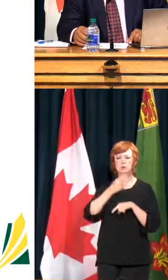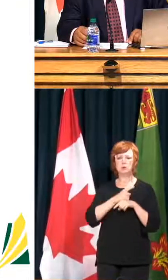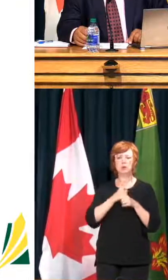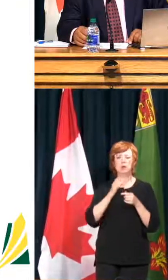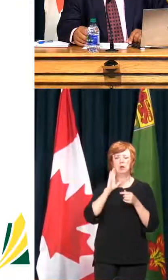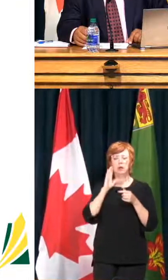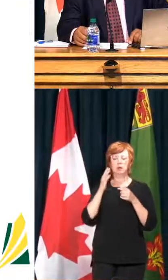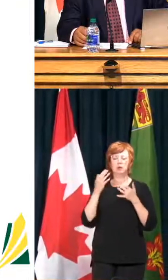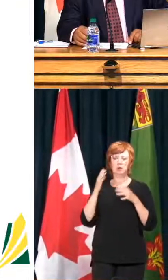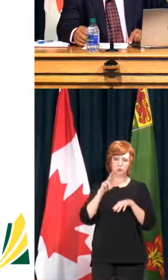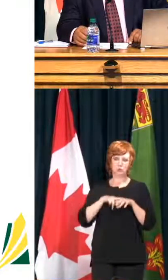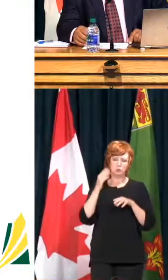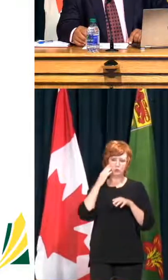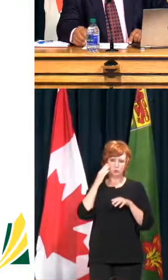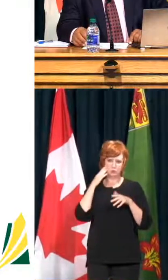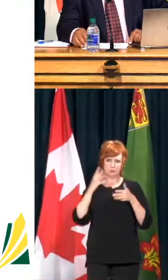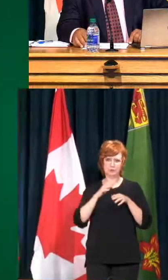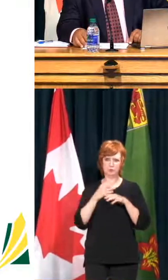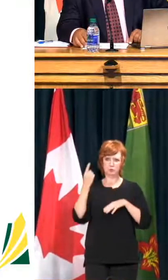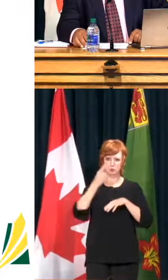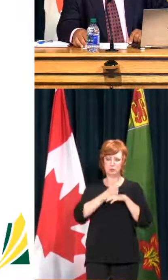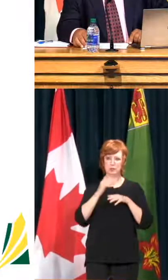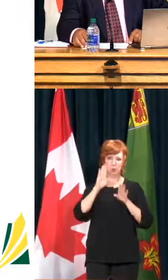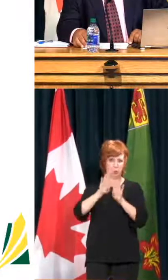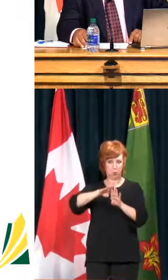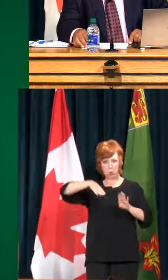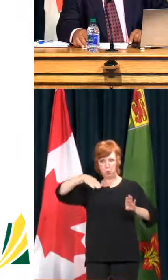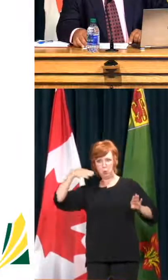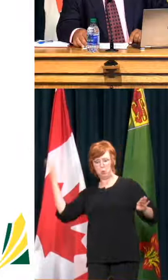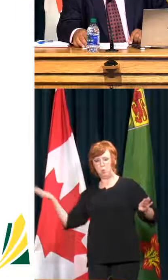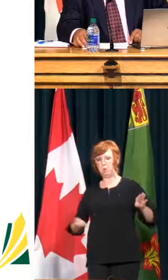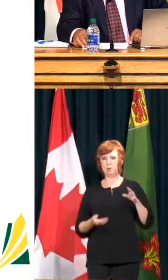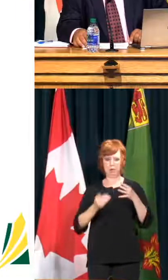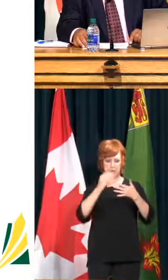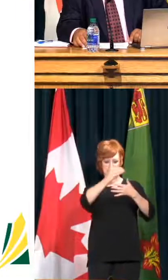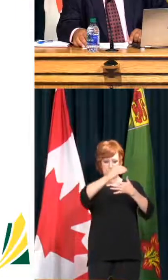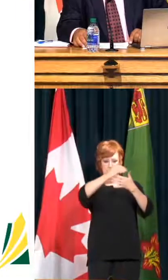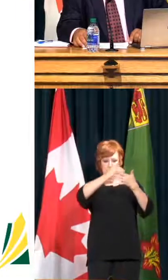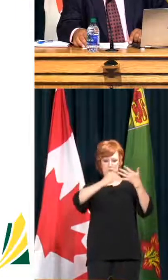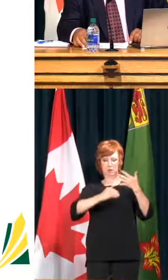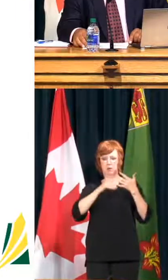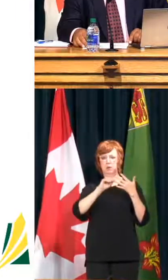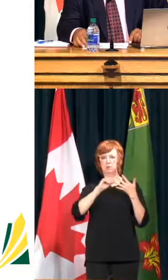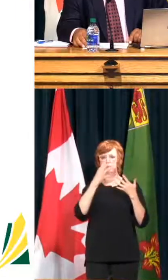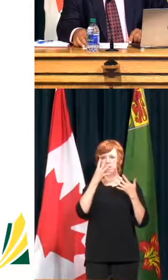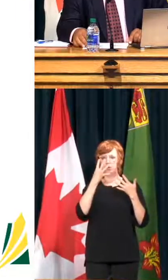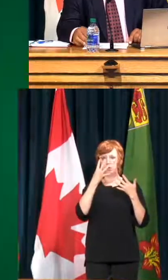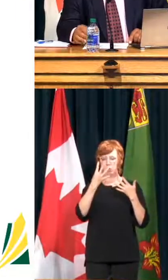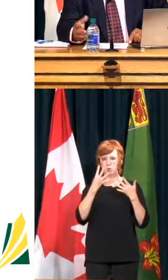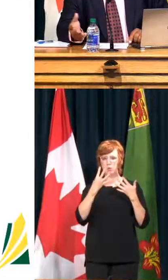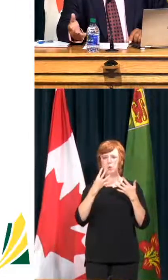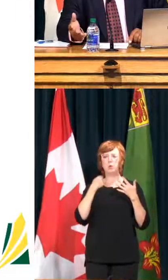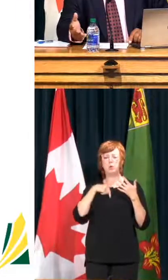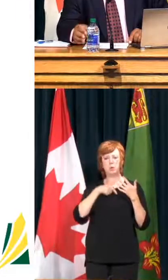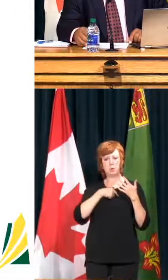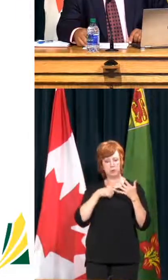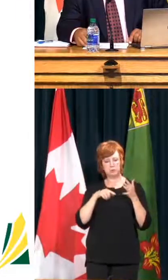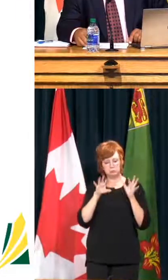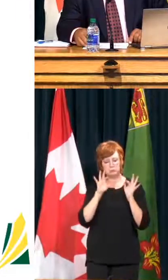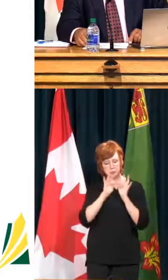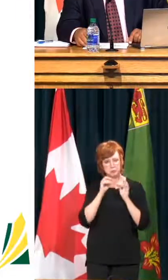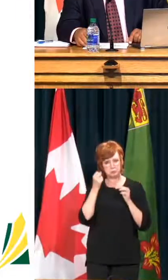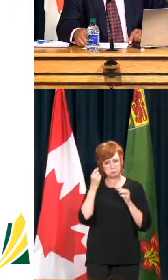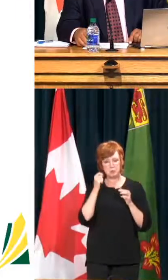phases that are reopening today, and it is really important for all of us, business owners, but also all of us